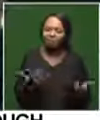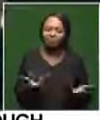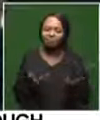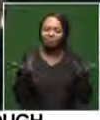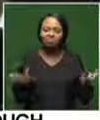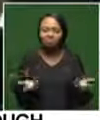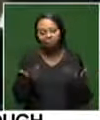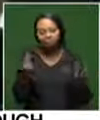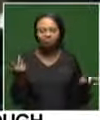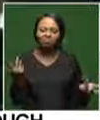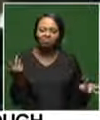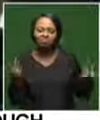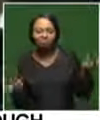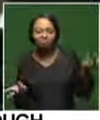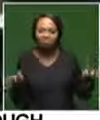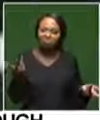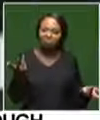There's